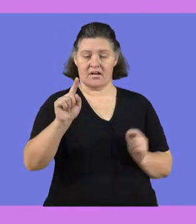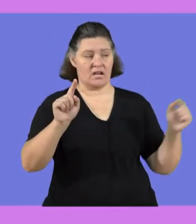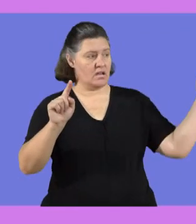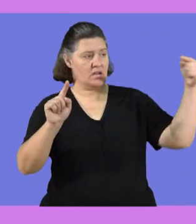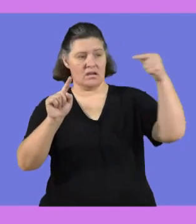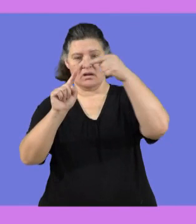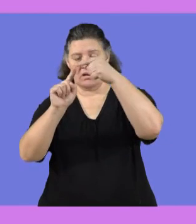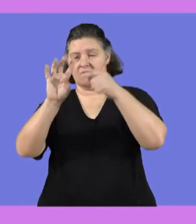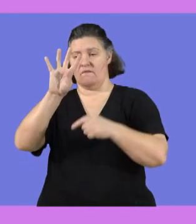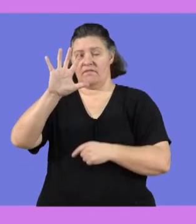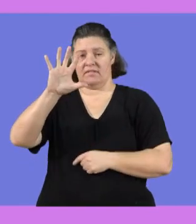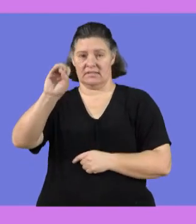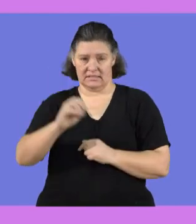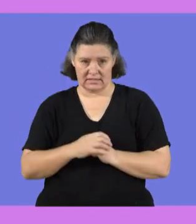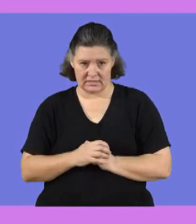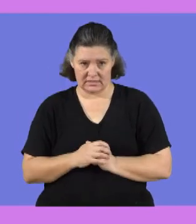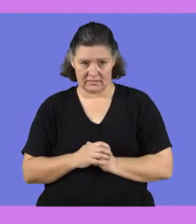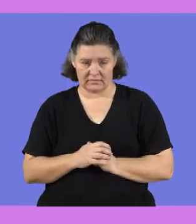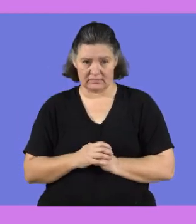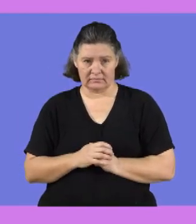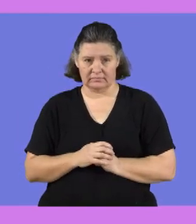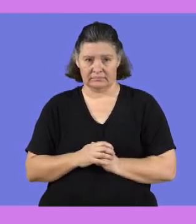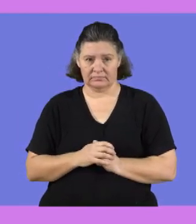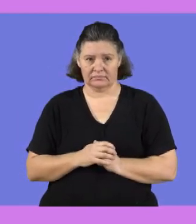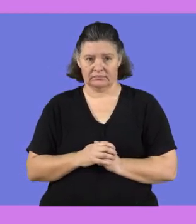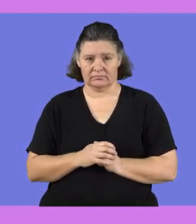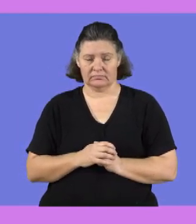450, I'm sorry. If there are 5, the cost is